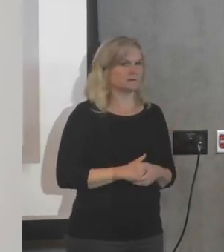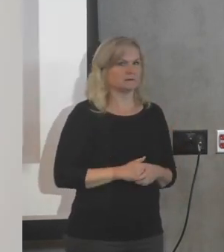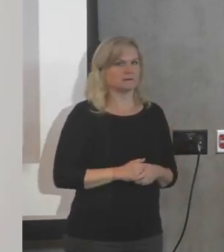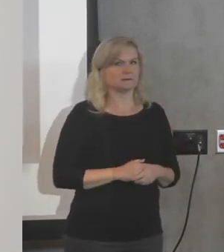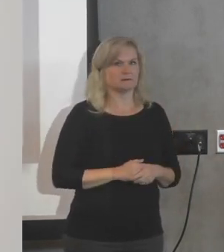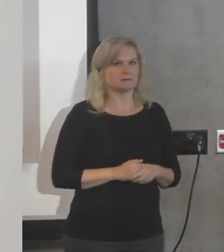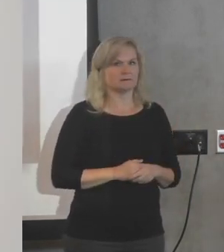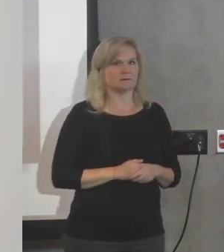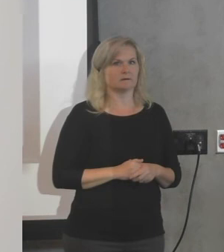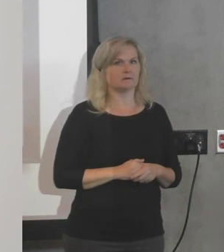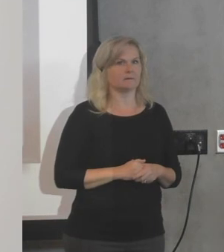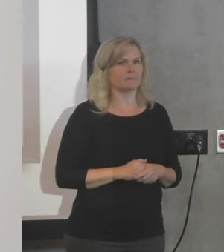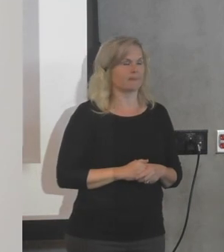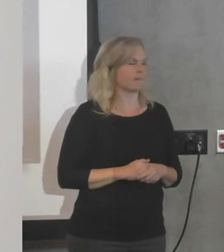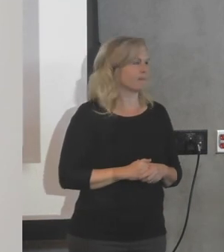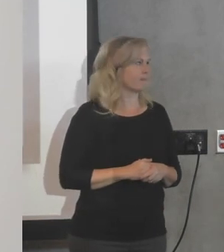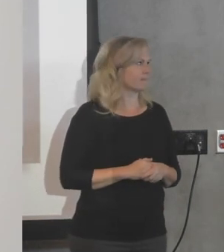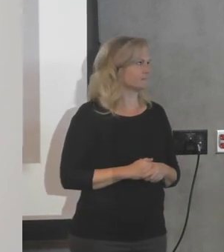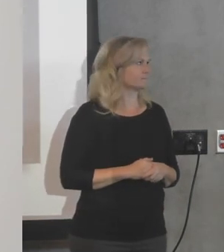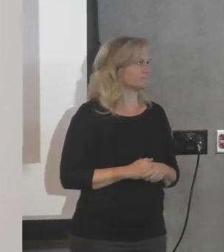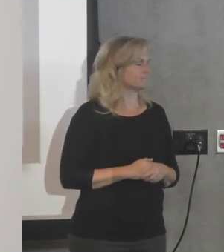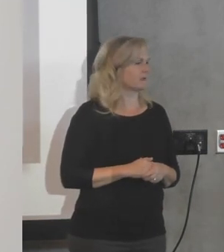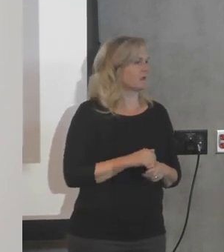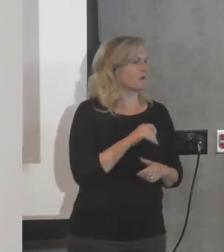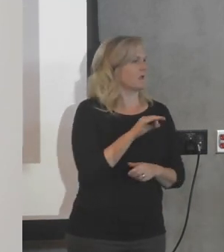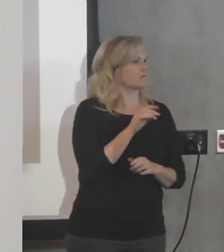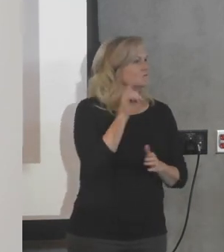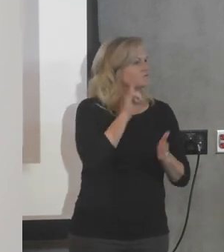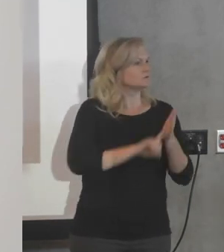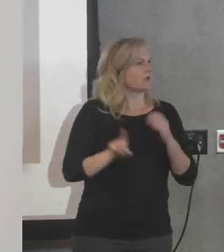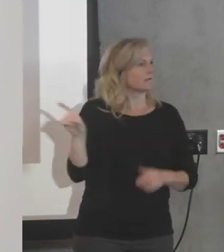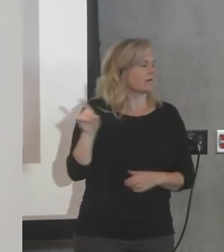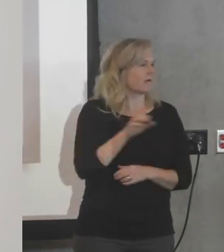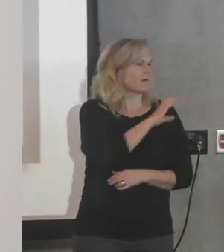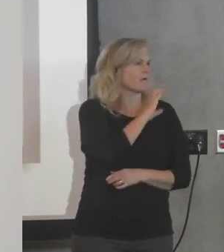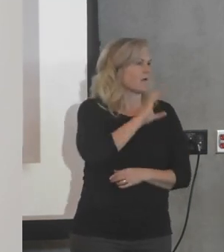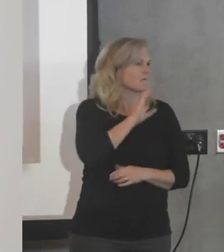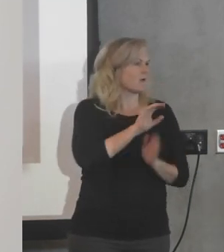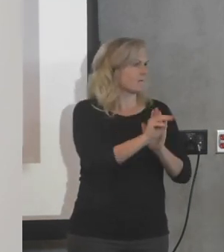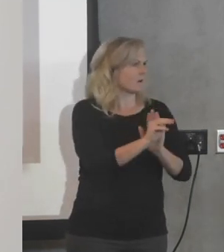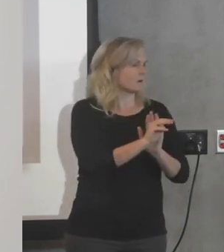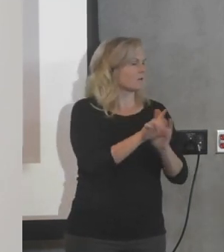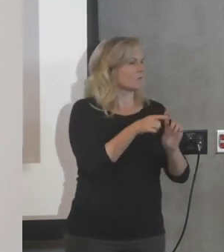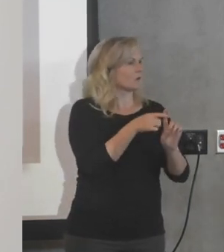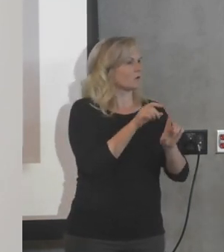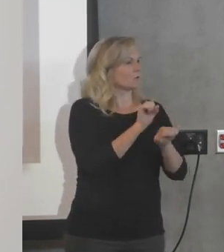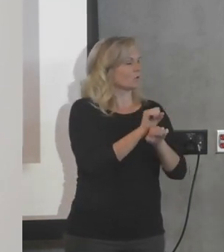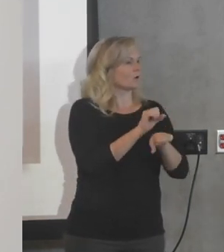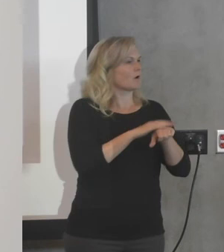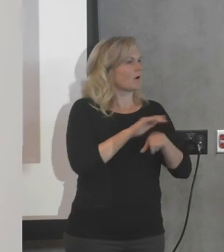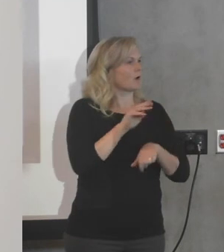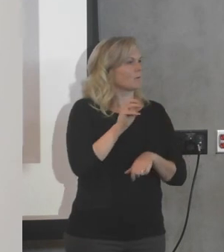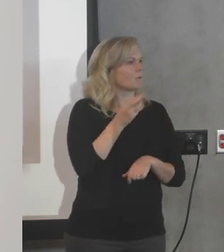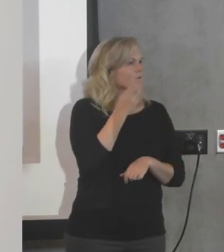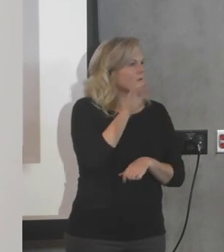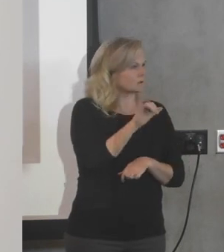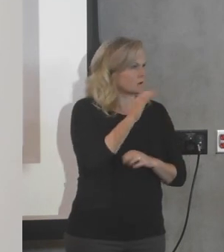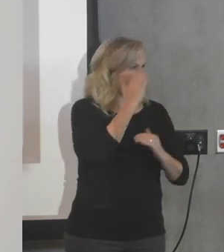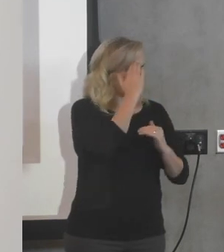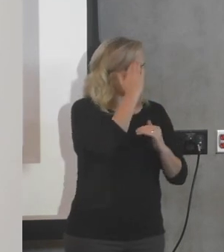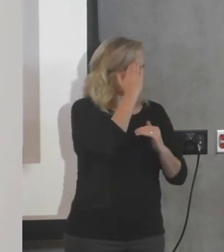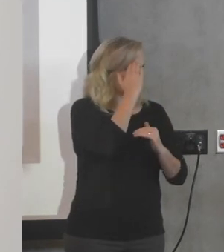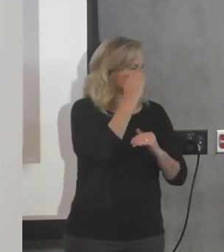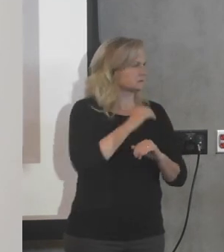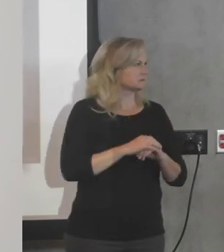And then when you look at our cafe model, when you're working on morphological awareness